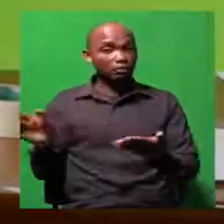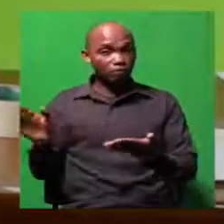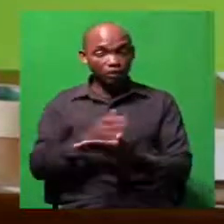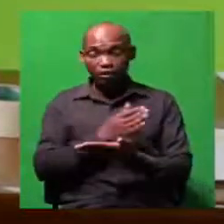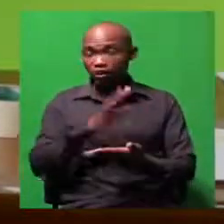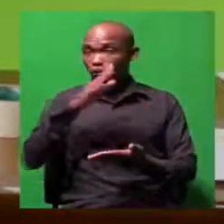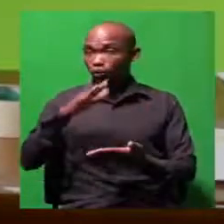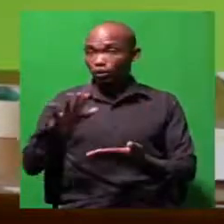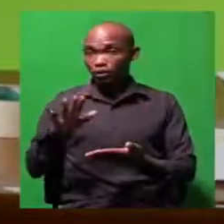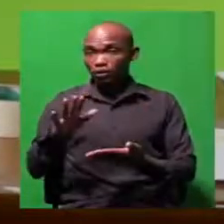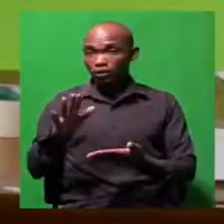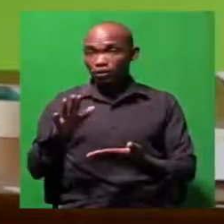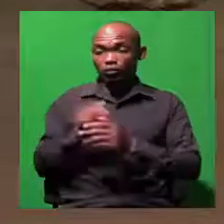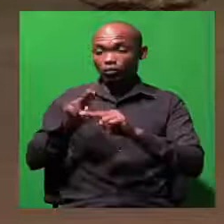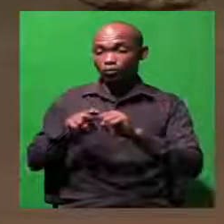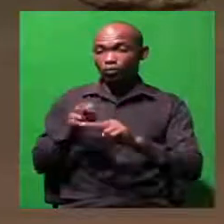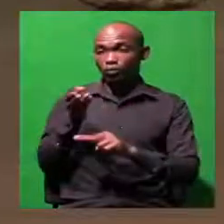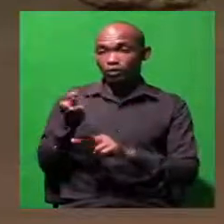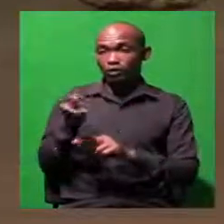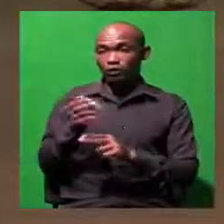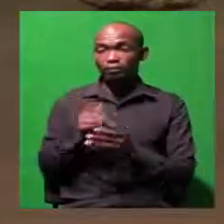position like this one.